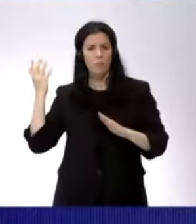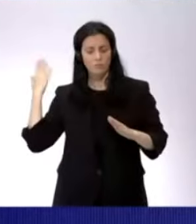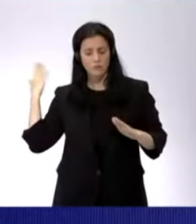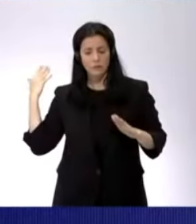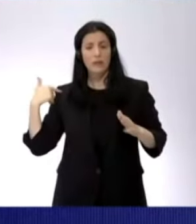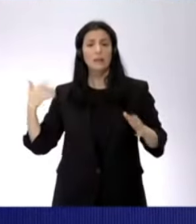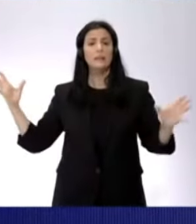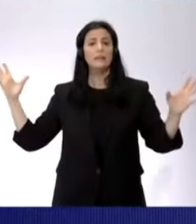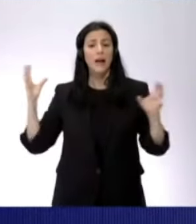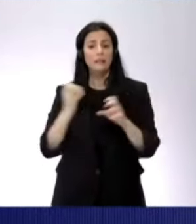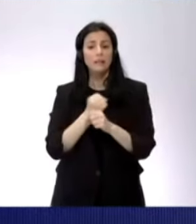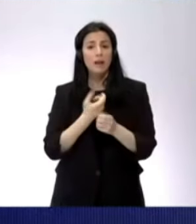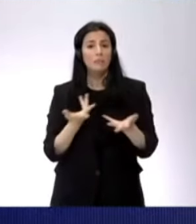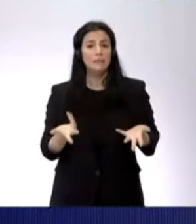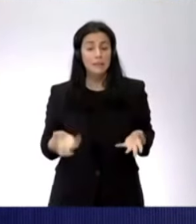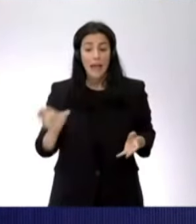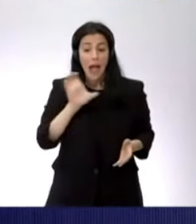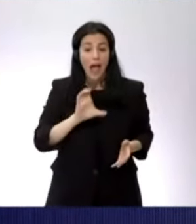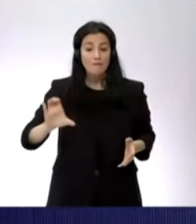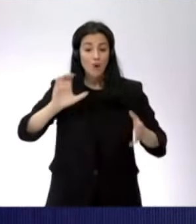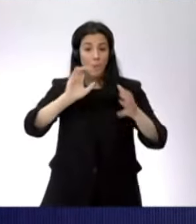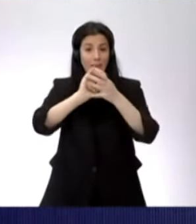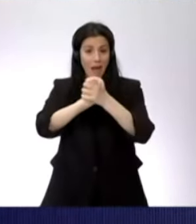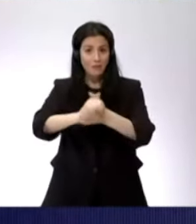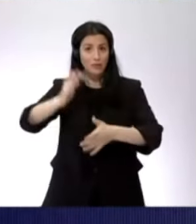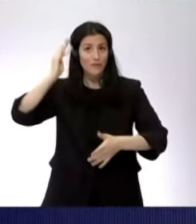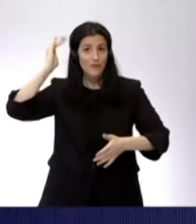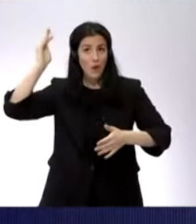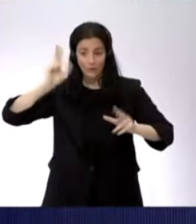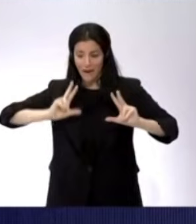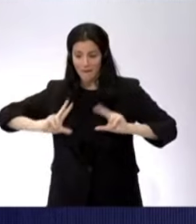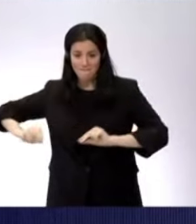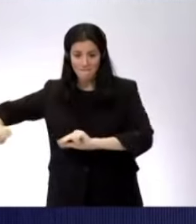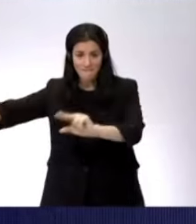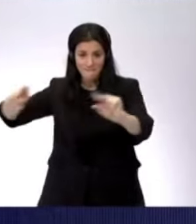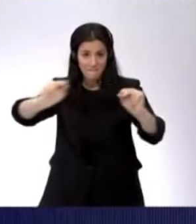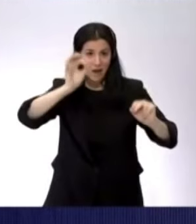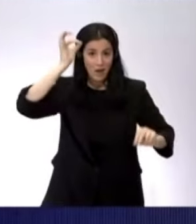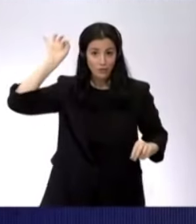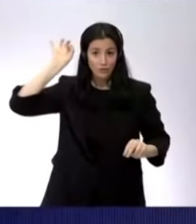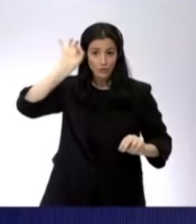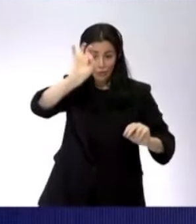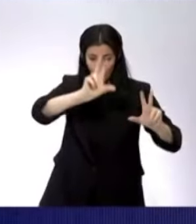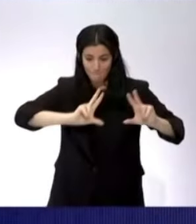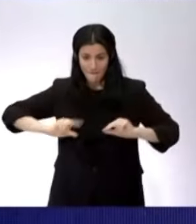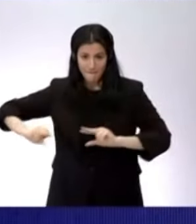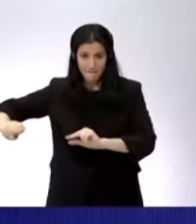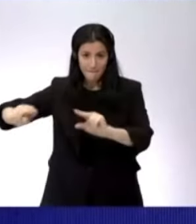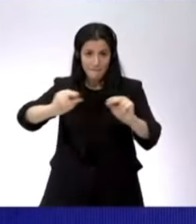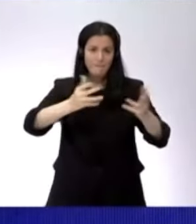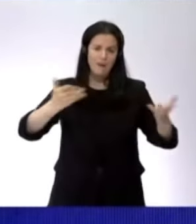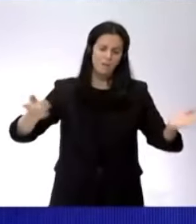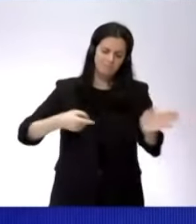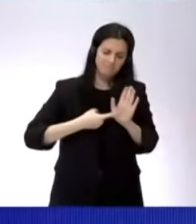Together, we overcame a global pandemic, ensuring that citizens in every member state got their